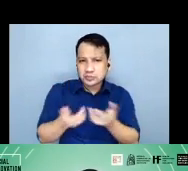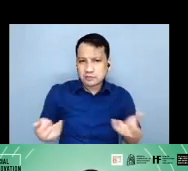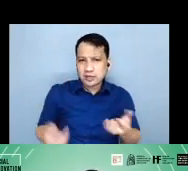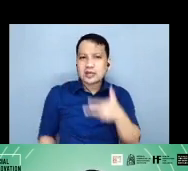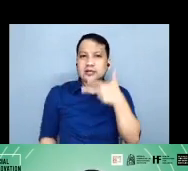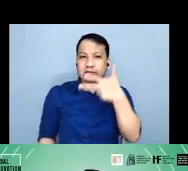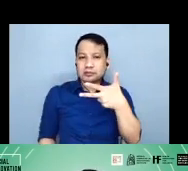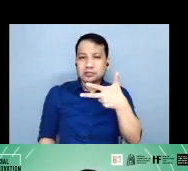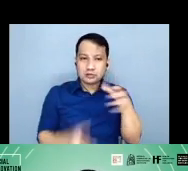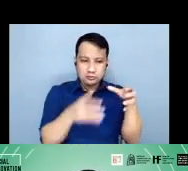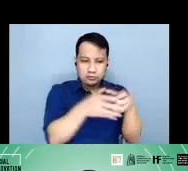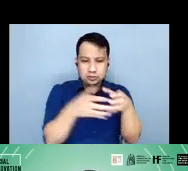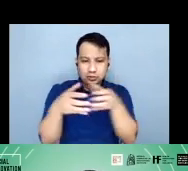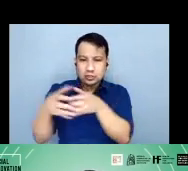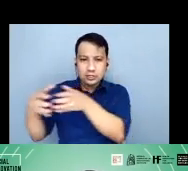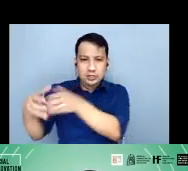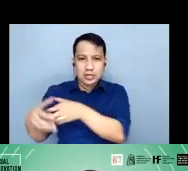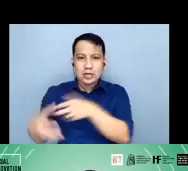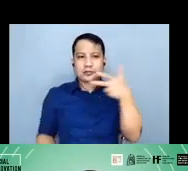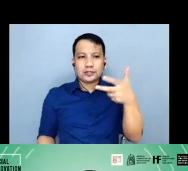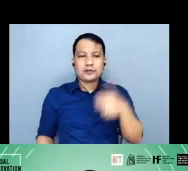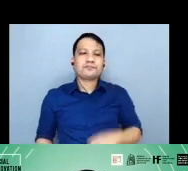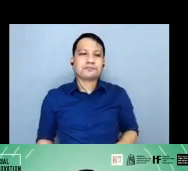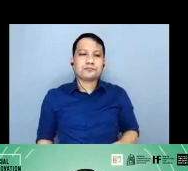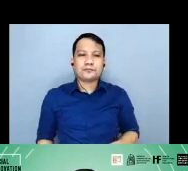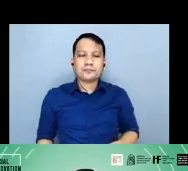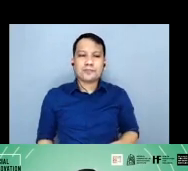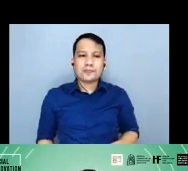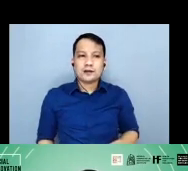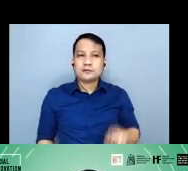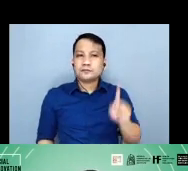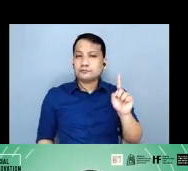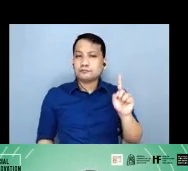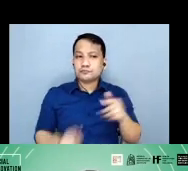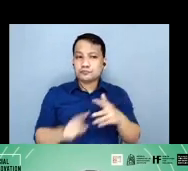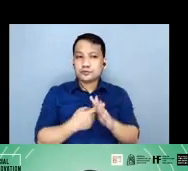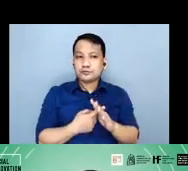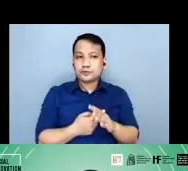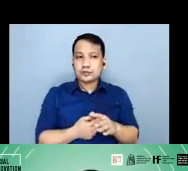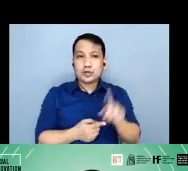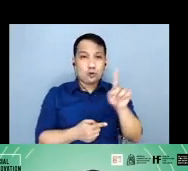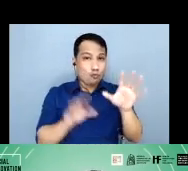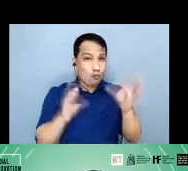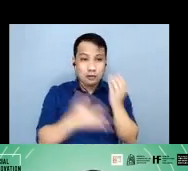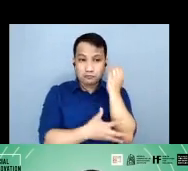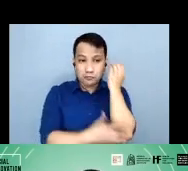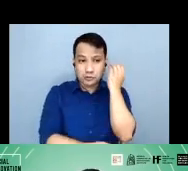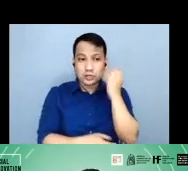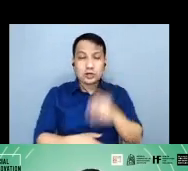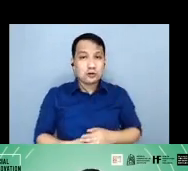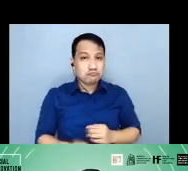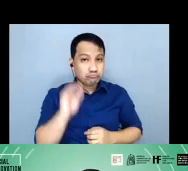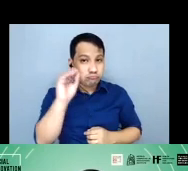main categories. So from the beginning, first is no poverty. Next is zero hunger.